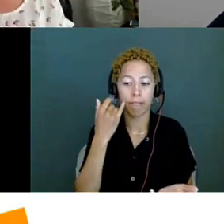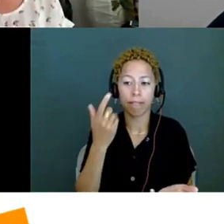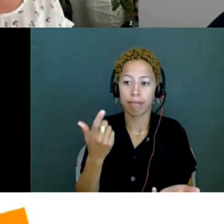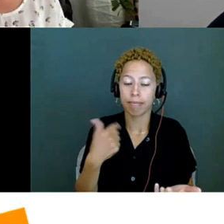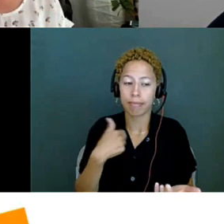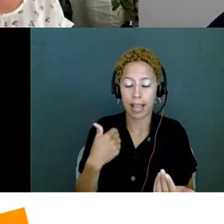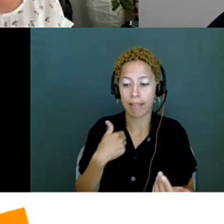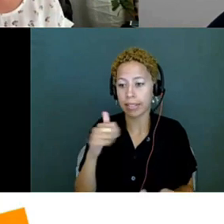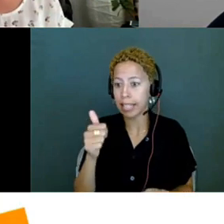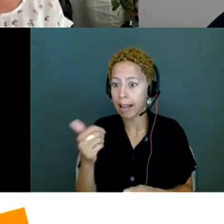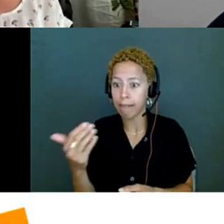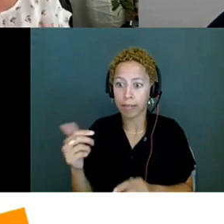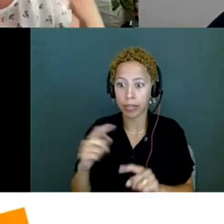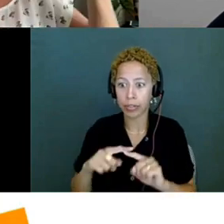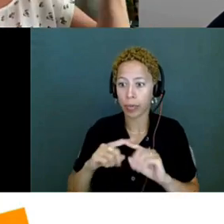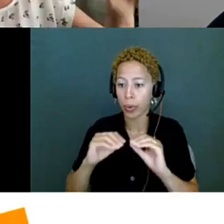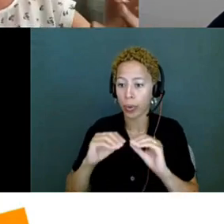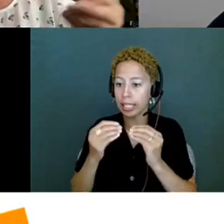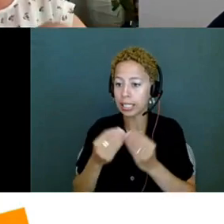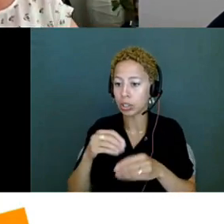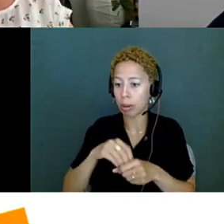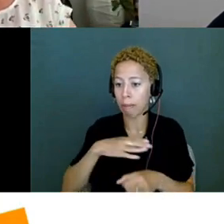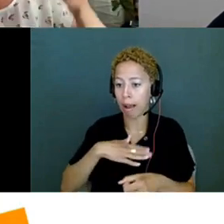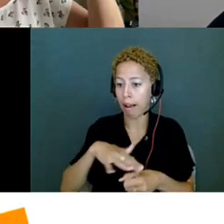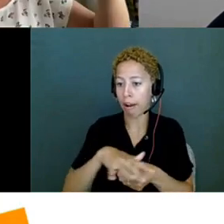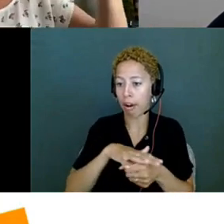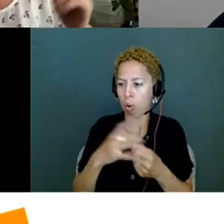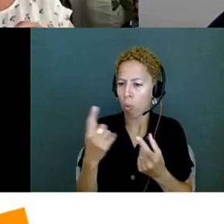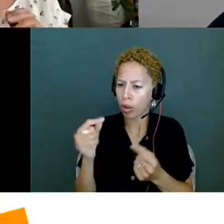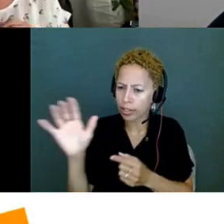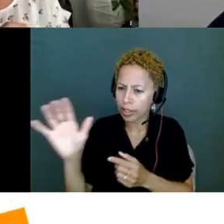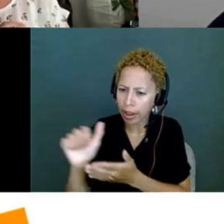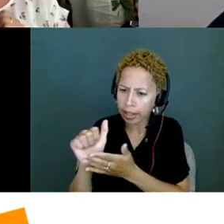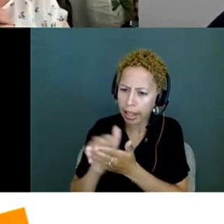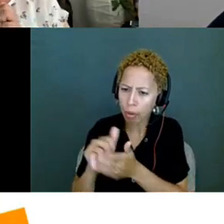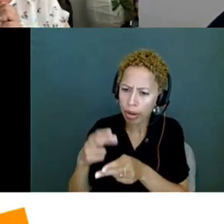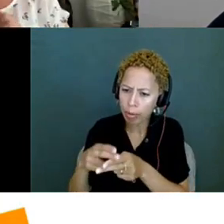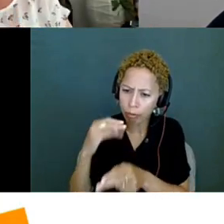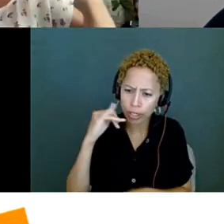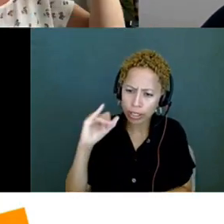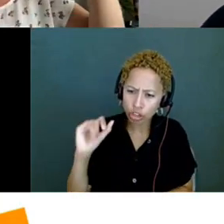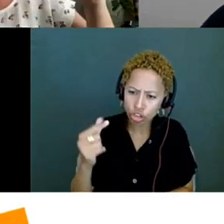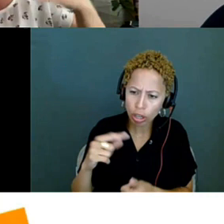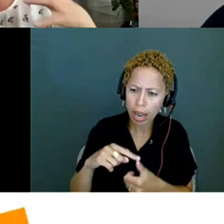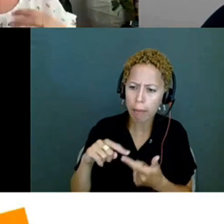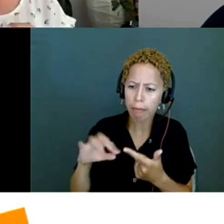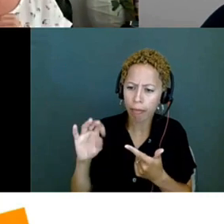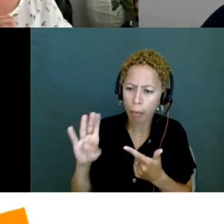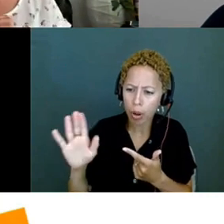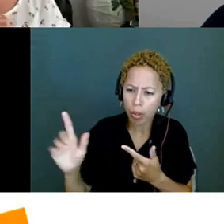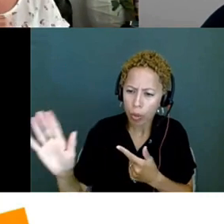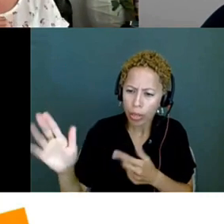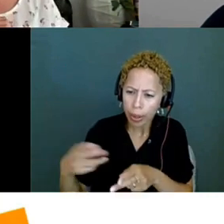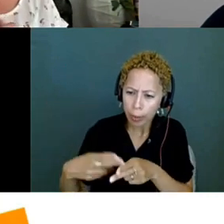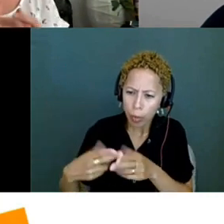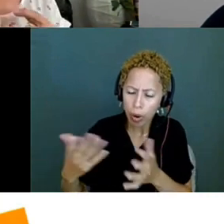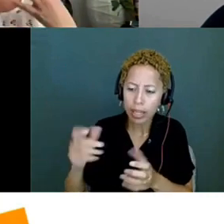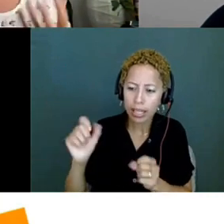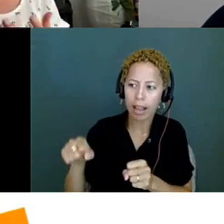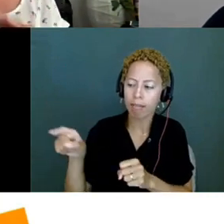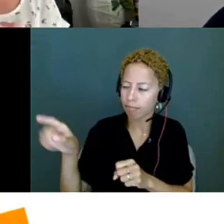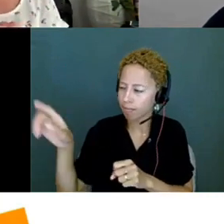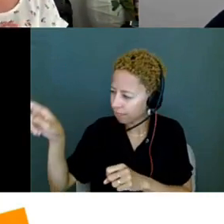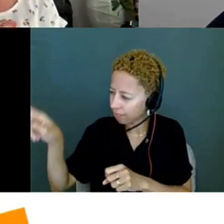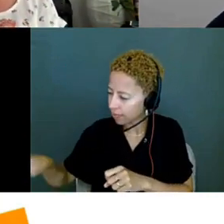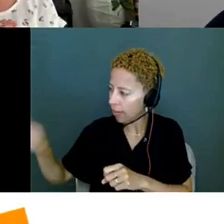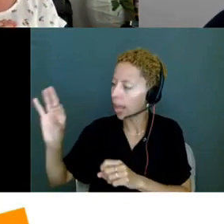15 organizations within my area, what's their account name for Instagram? What is it for Facebook? So you can reference them fairly quickly as